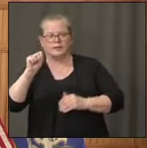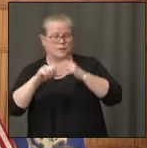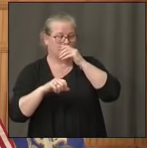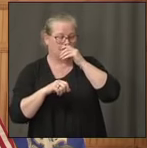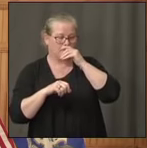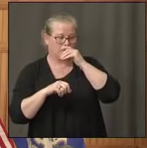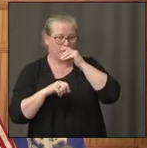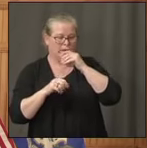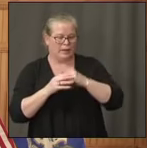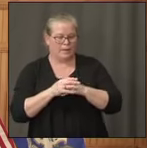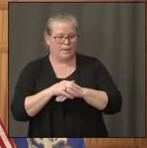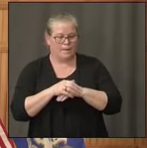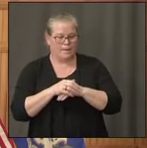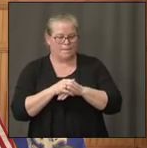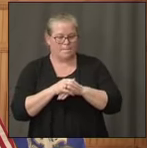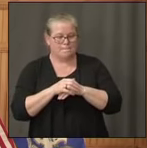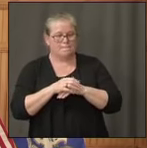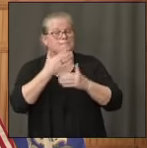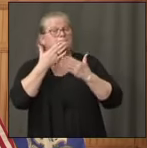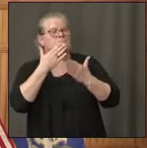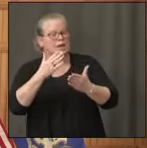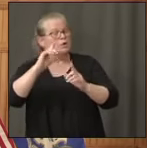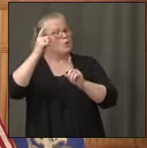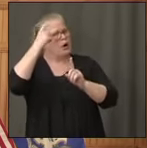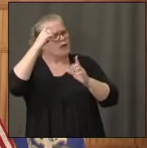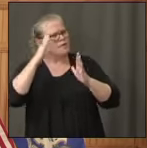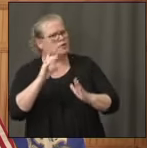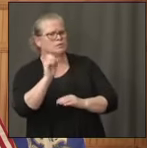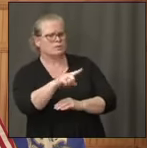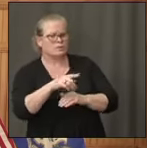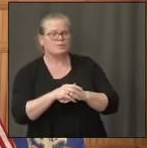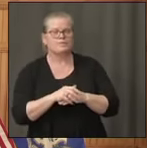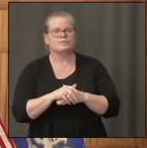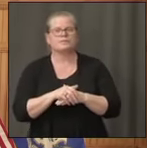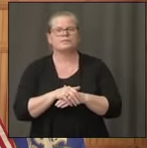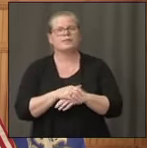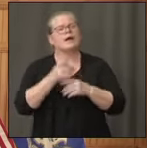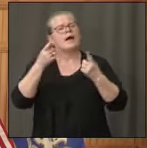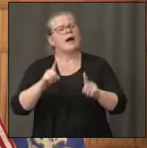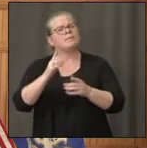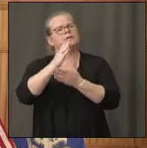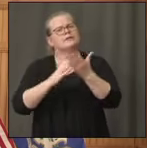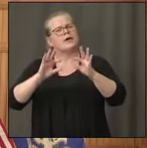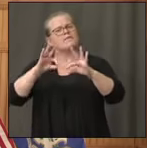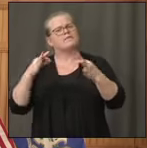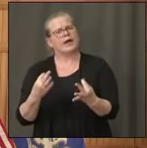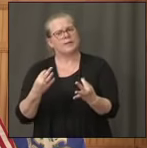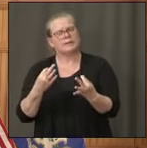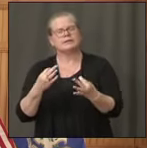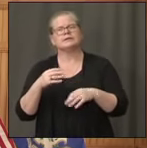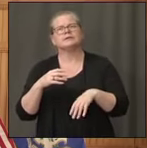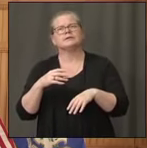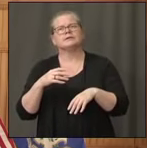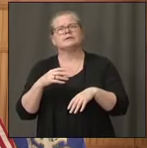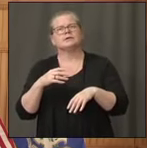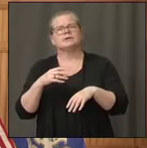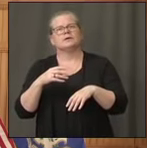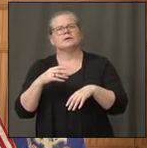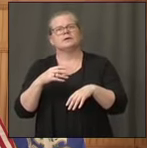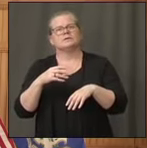sort of a renewed interest among some families to resurrect legislation that would allow nursing home residents and their families